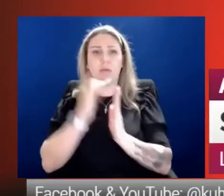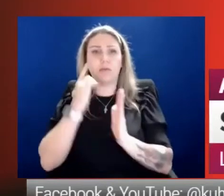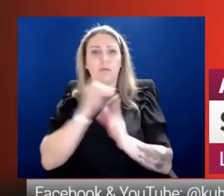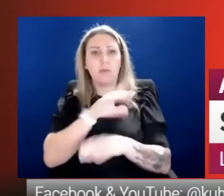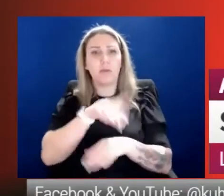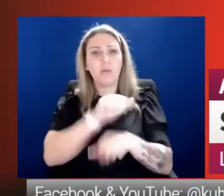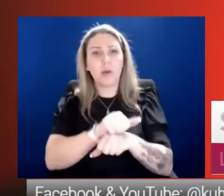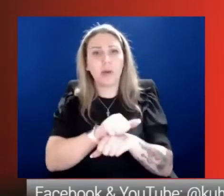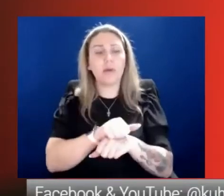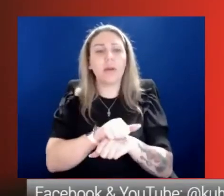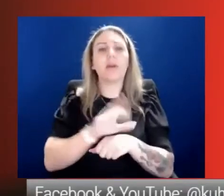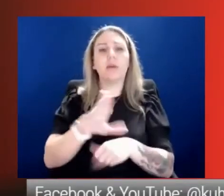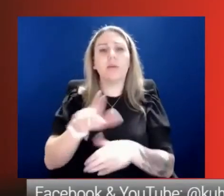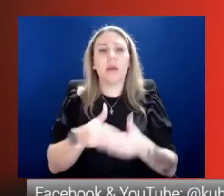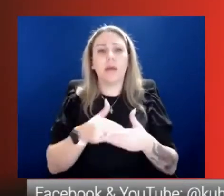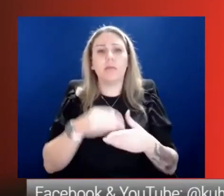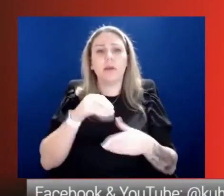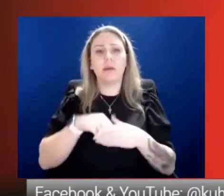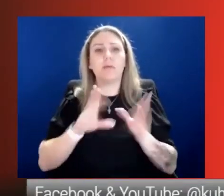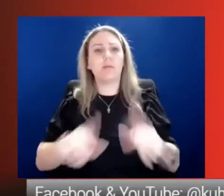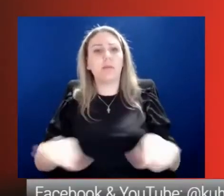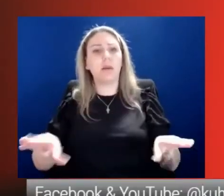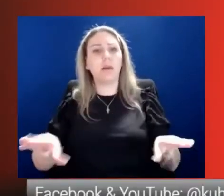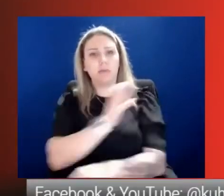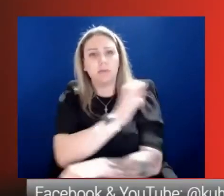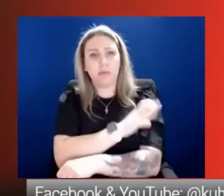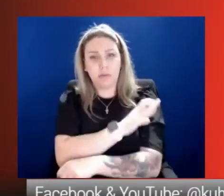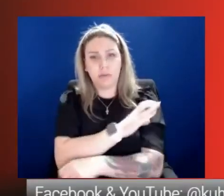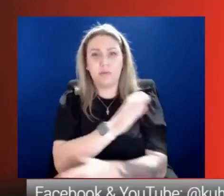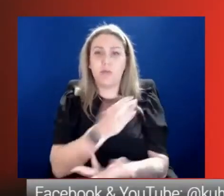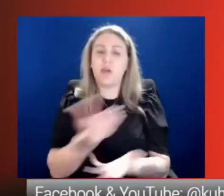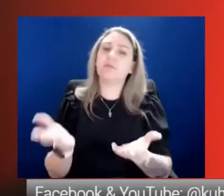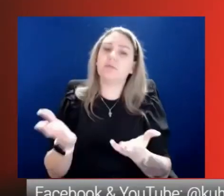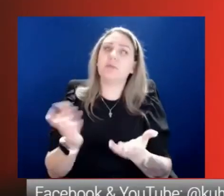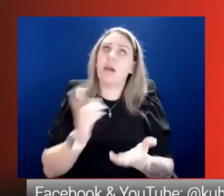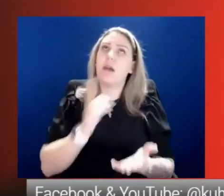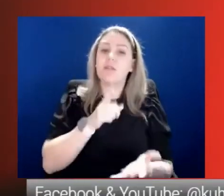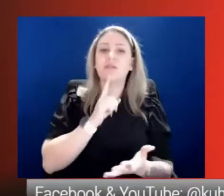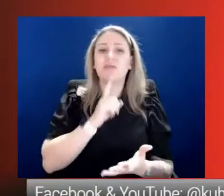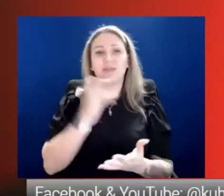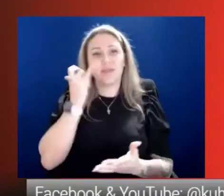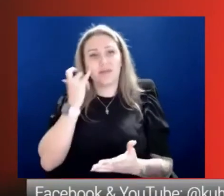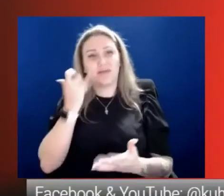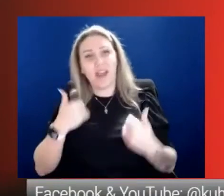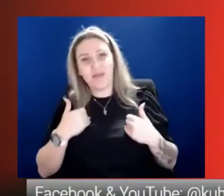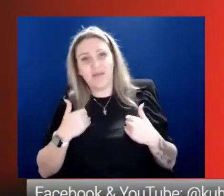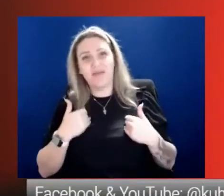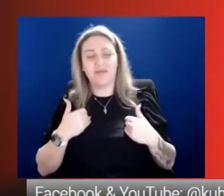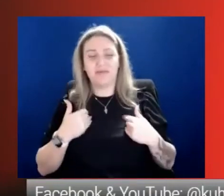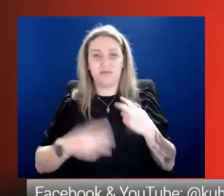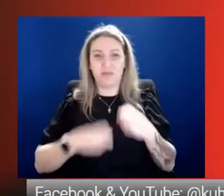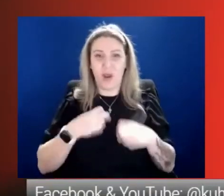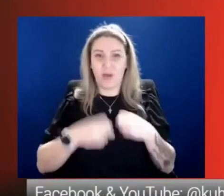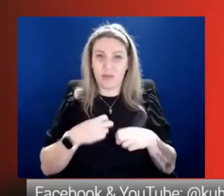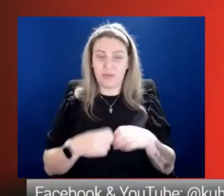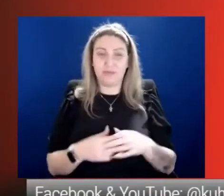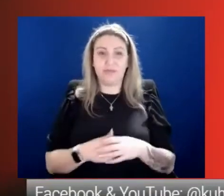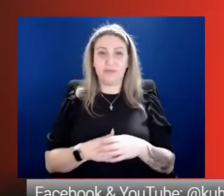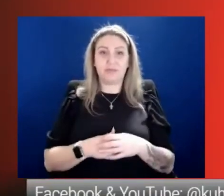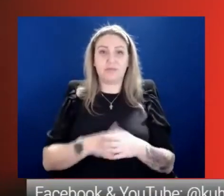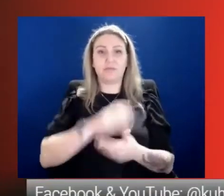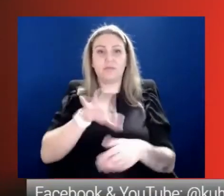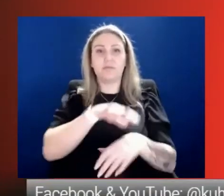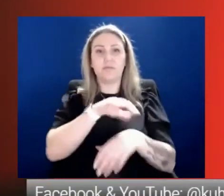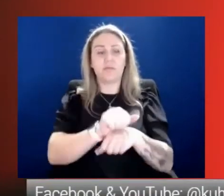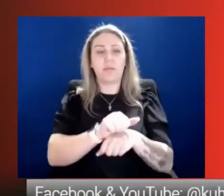pediatric clinic, even though the baby, well, actually it's the baby's fault probably if she's having breastfeeding problems. So the appointment in our pediatric clinic would